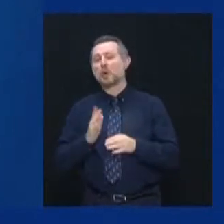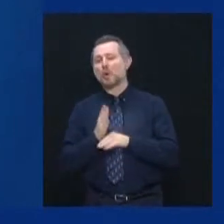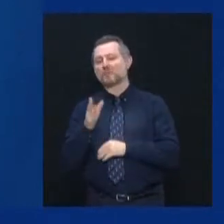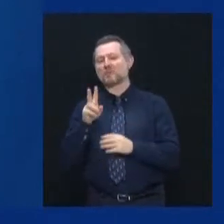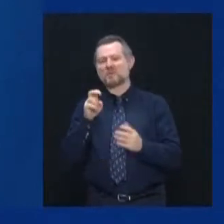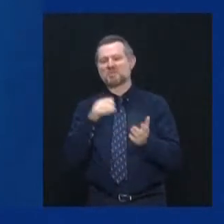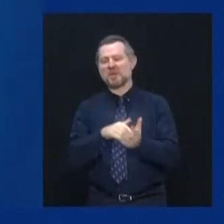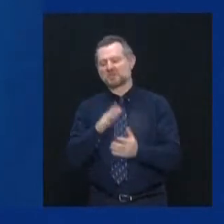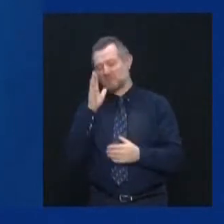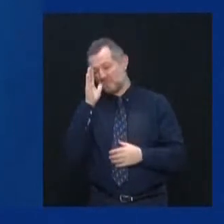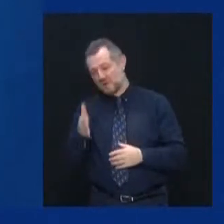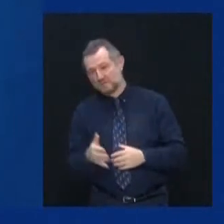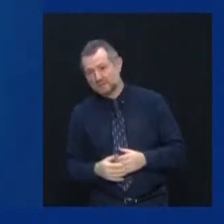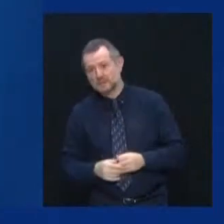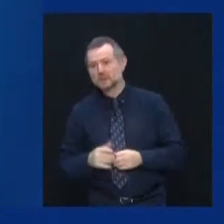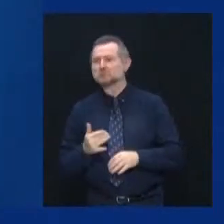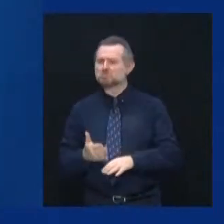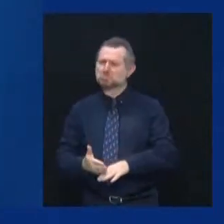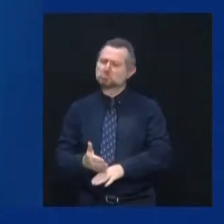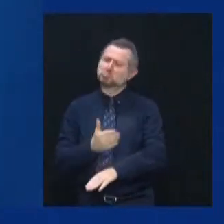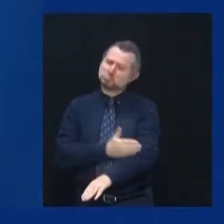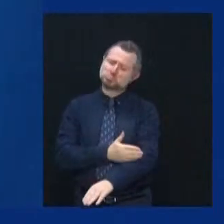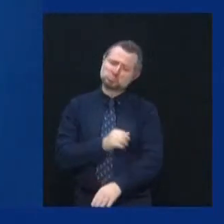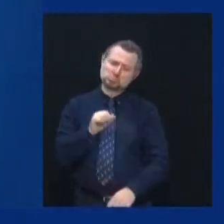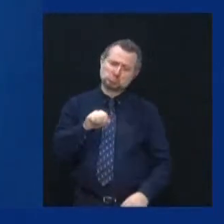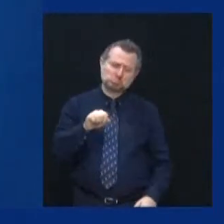is significant progress.